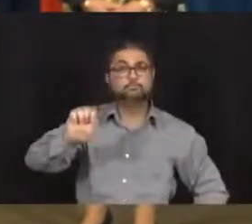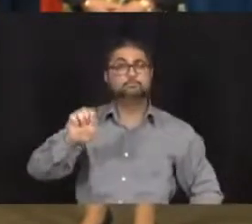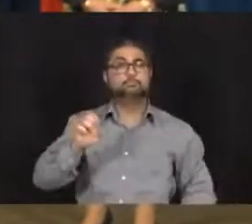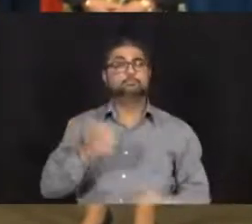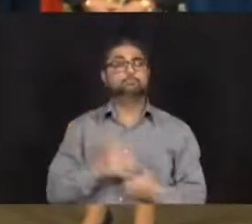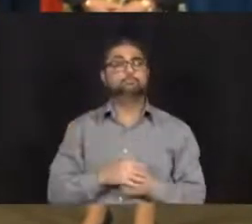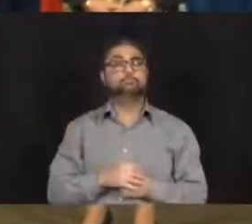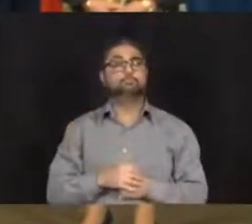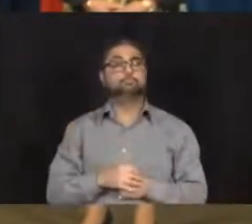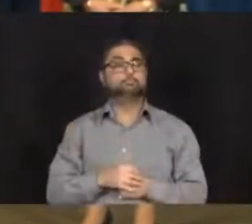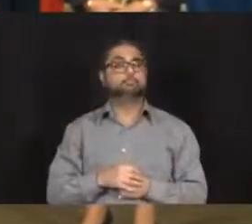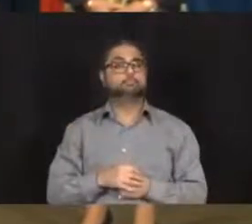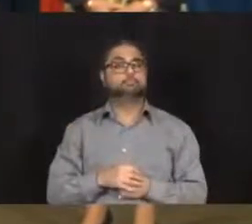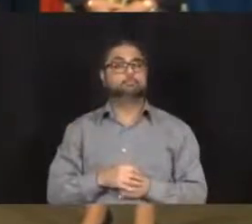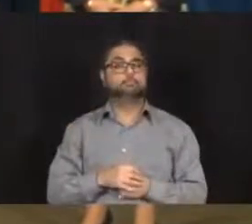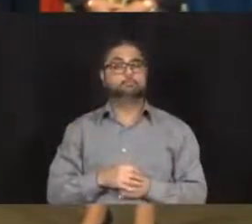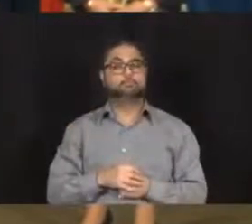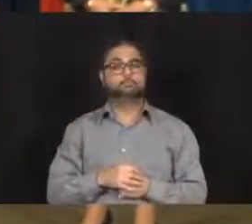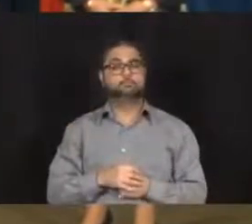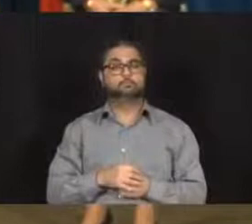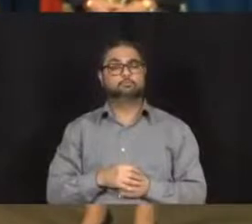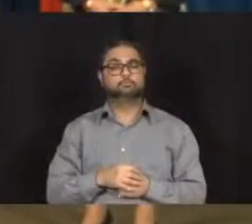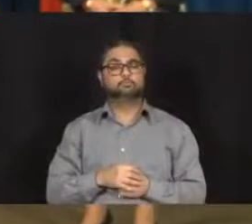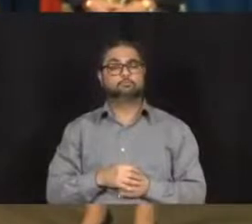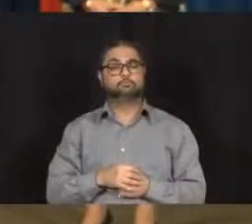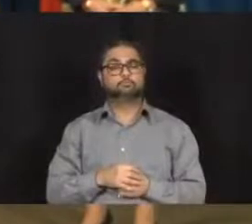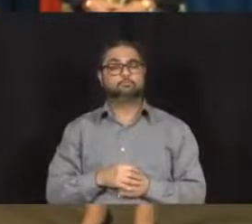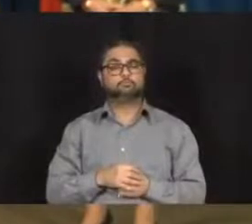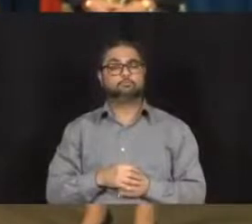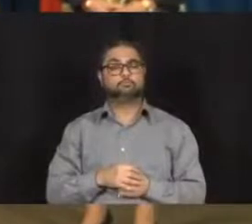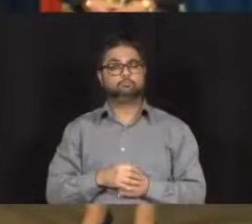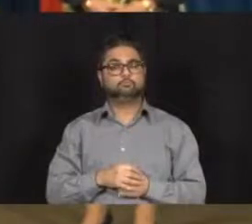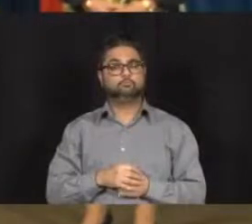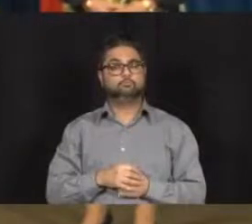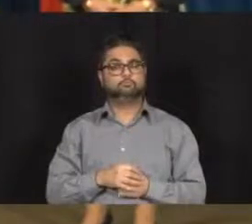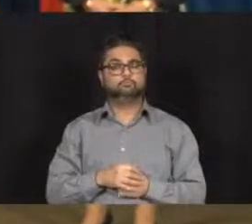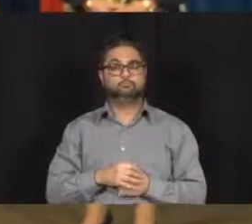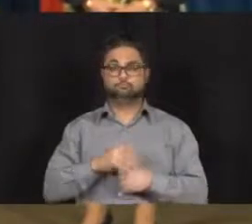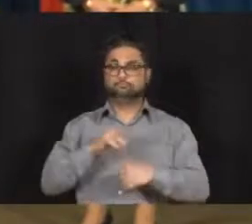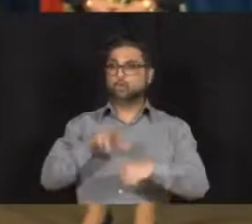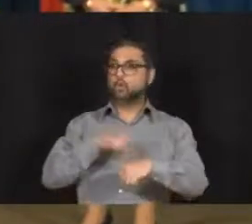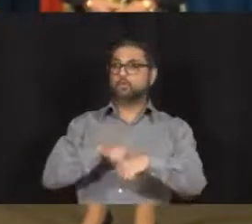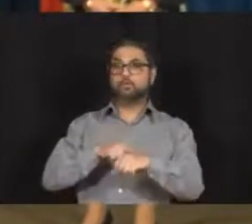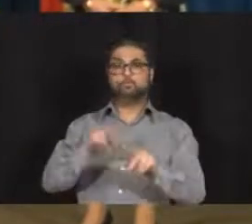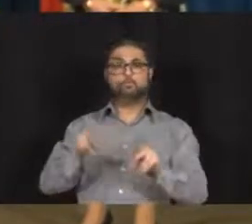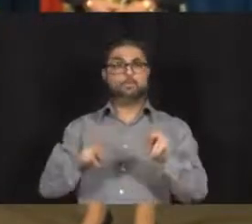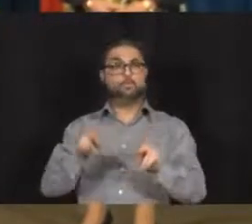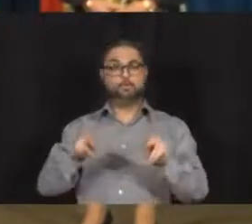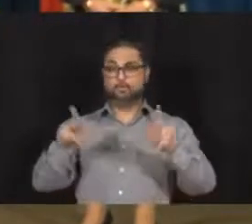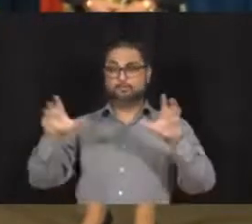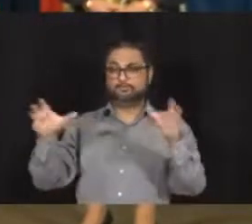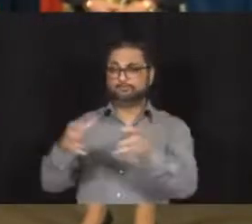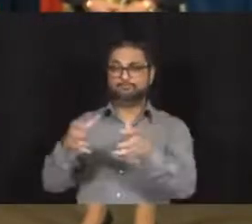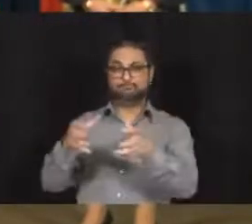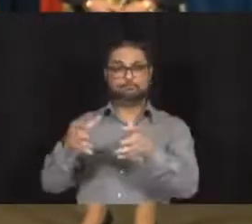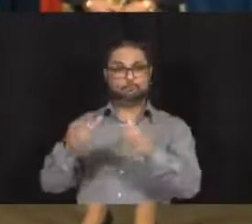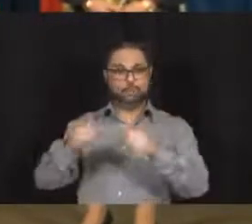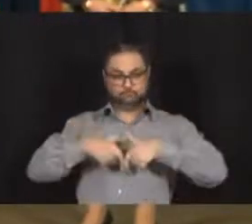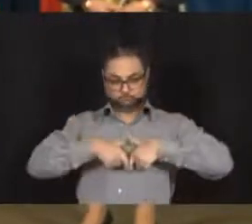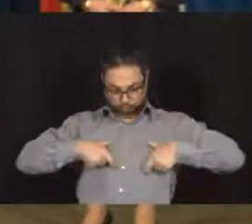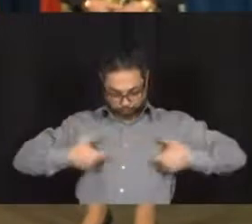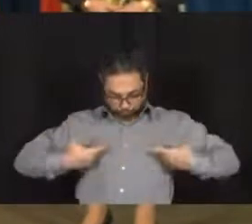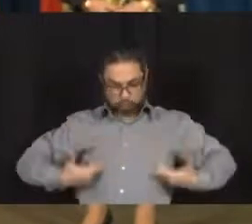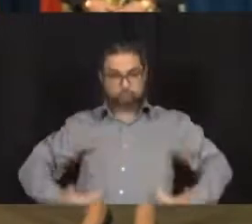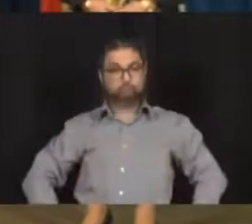like the folks that just average grassroots people started this Conquer COVID-19, the t-shirt that I'm